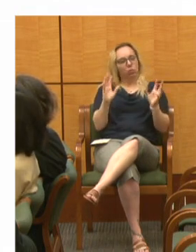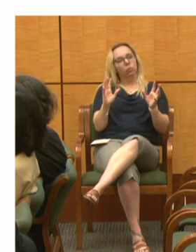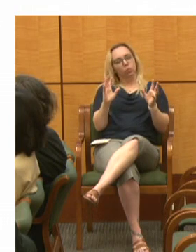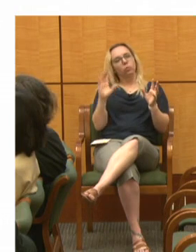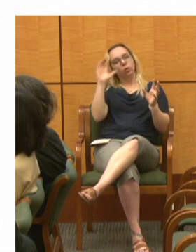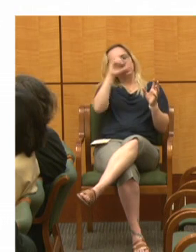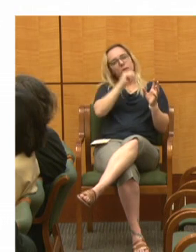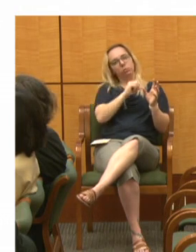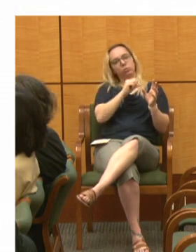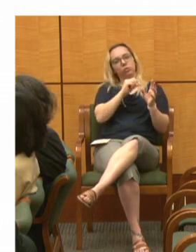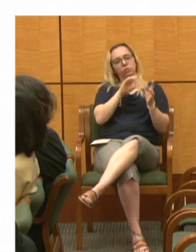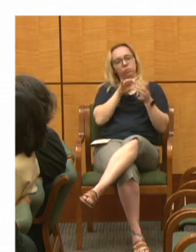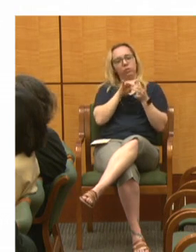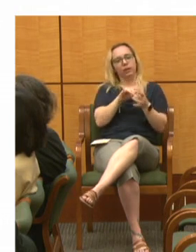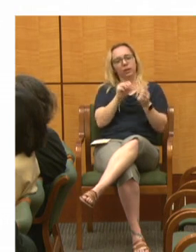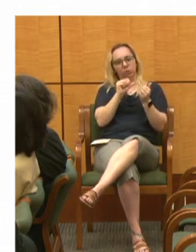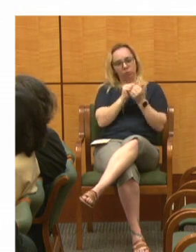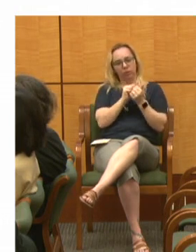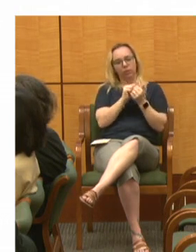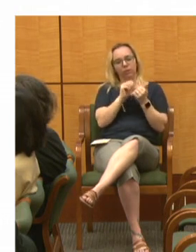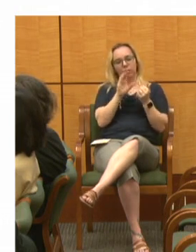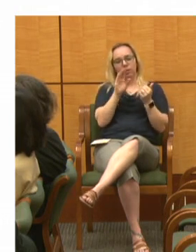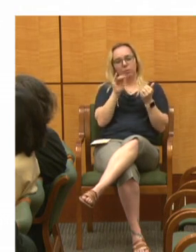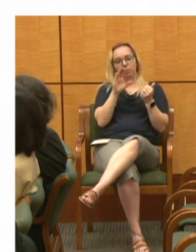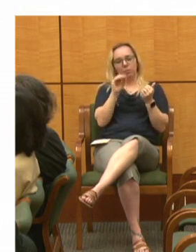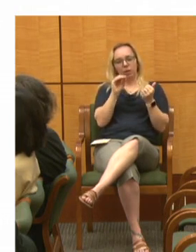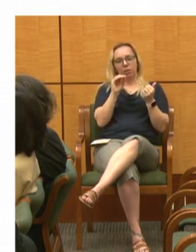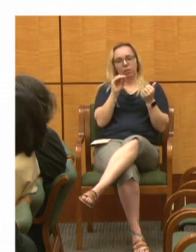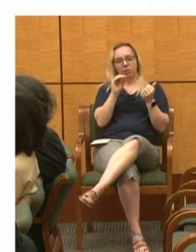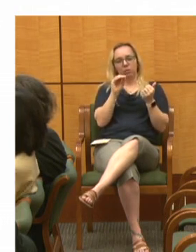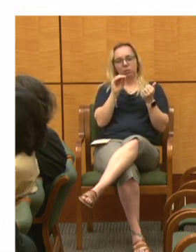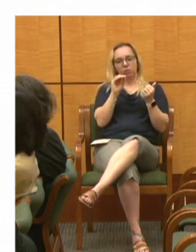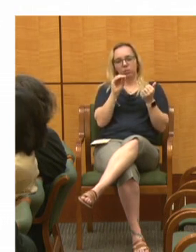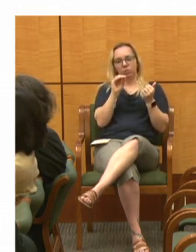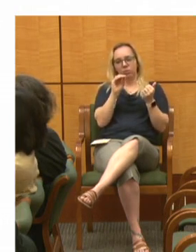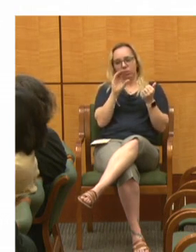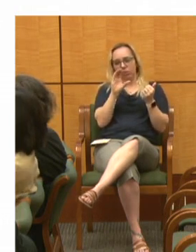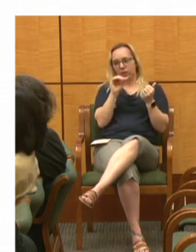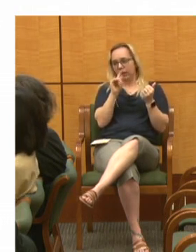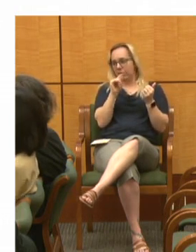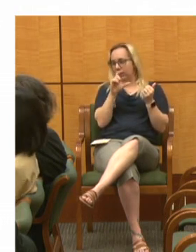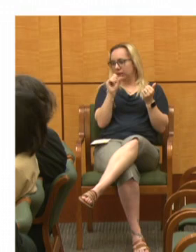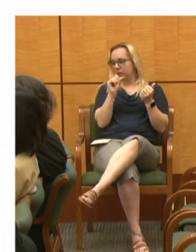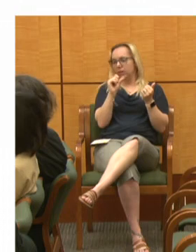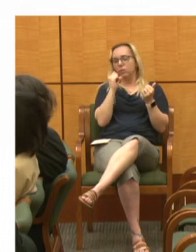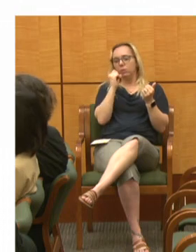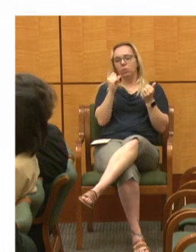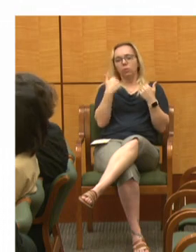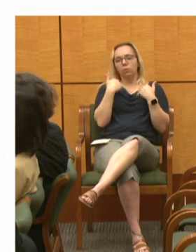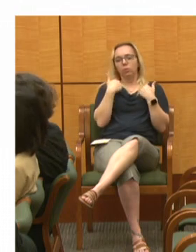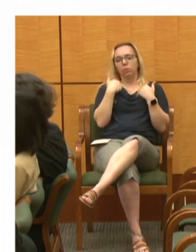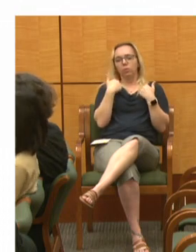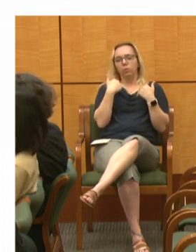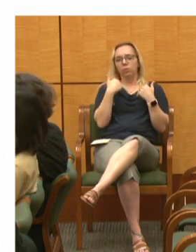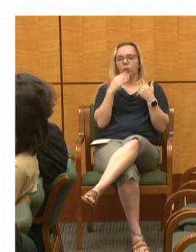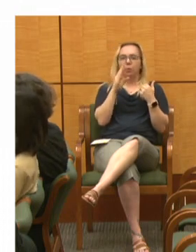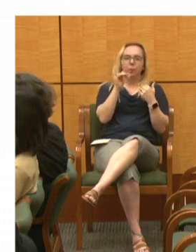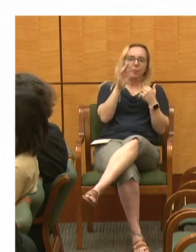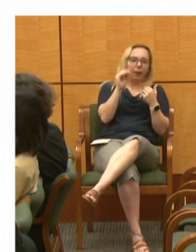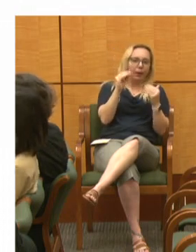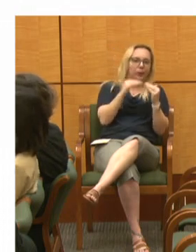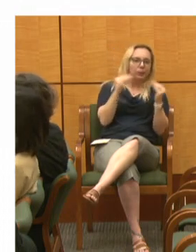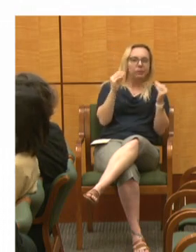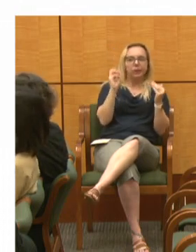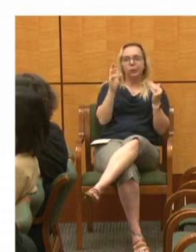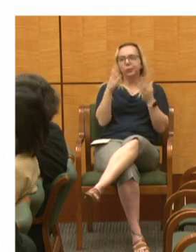pharmacokinetics that we don't necessarily have the exact same data. There's no claim that these compounds are bioequivalent or generic